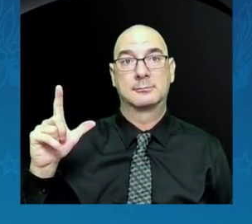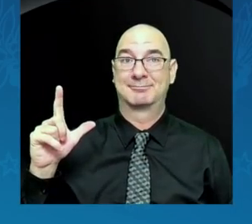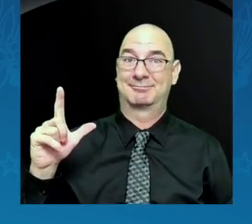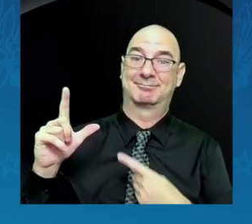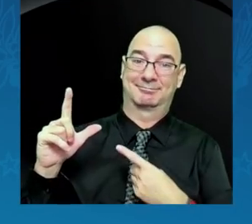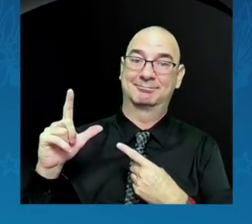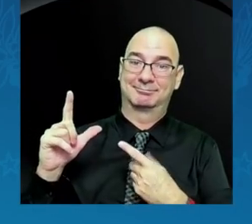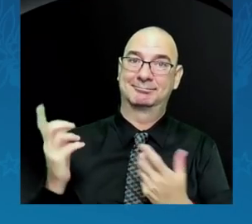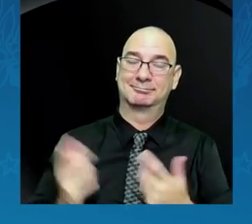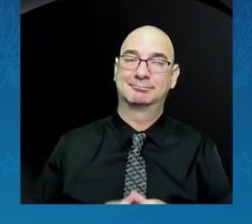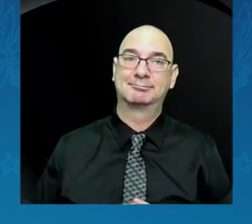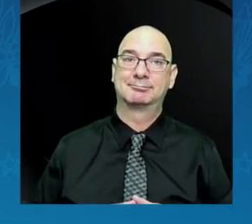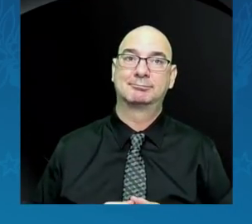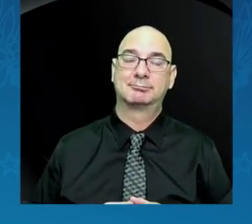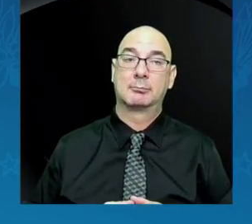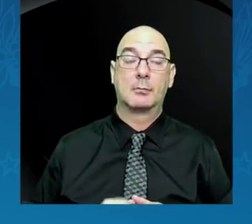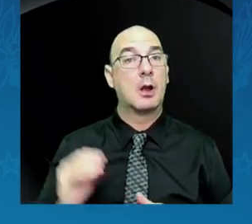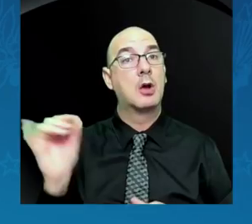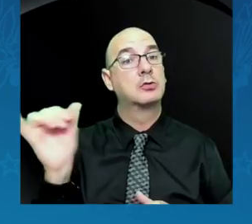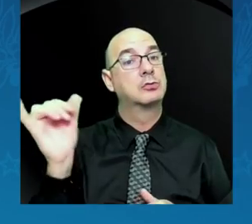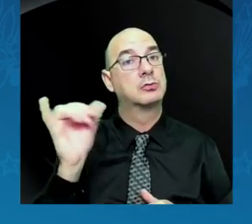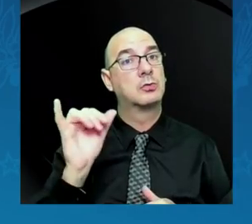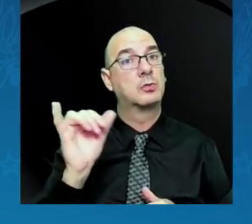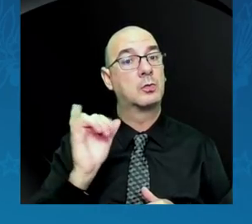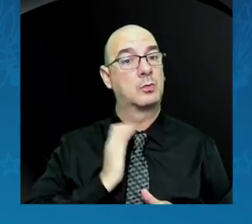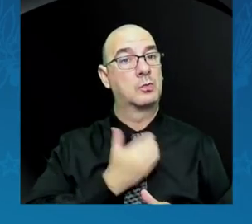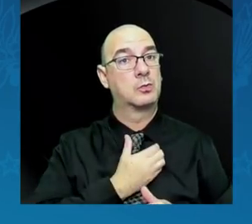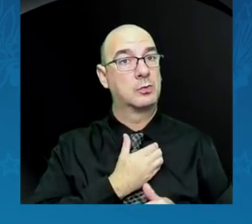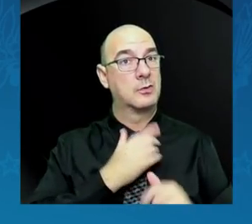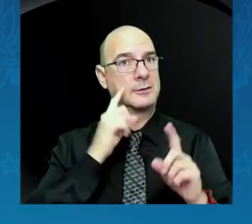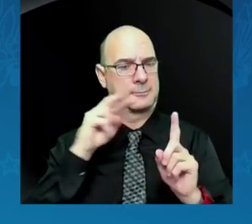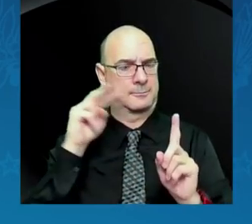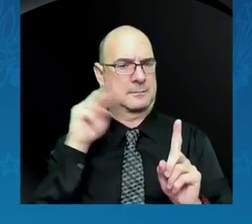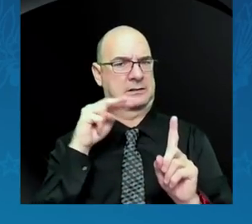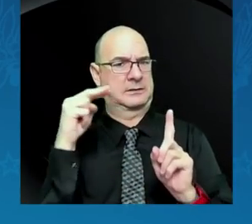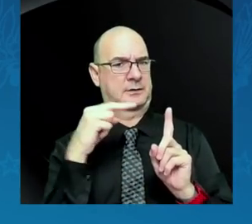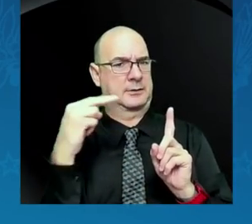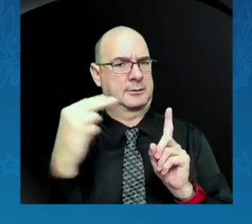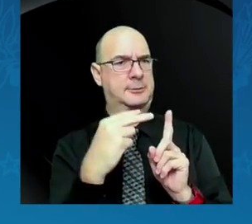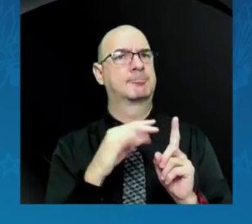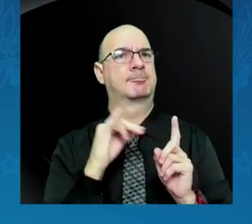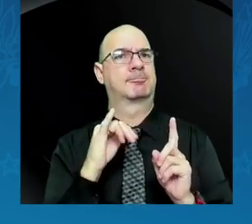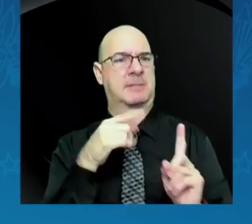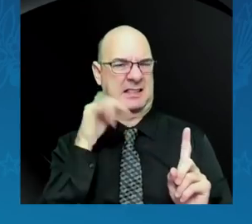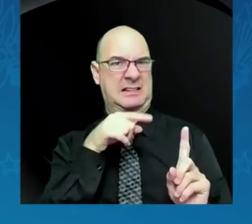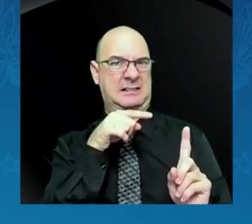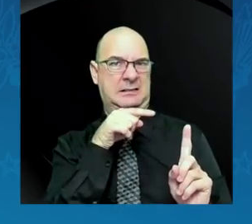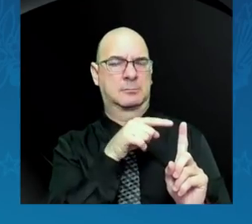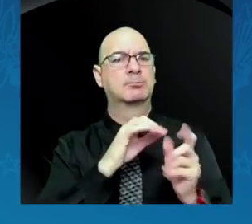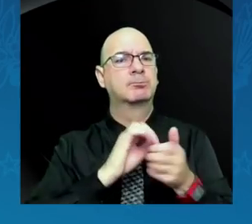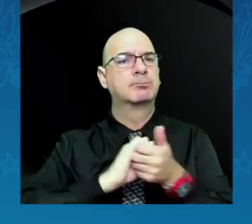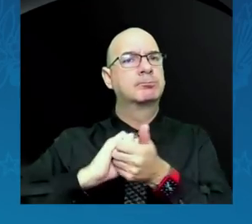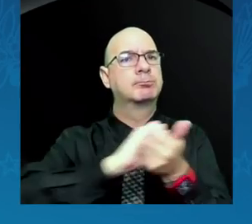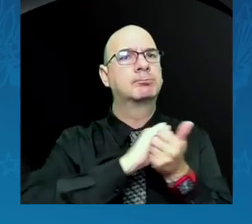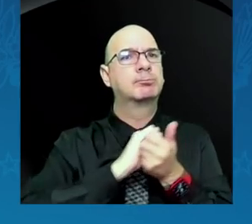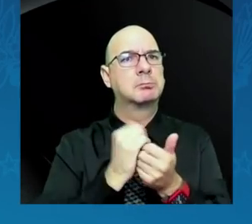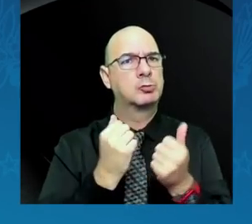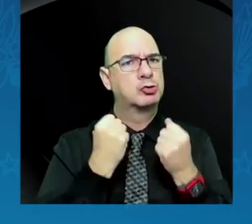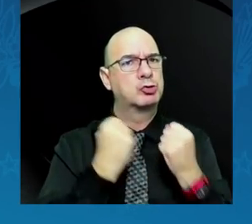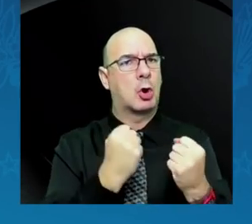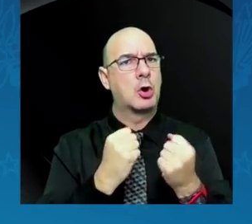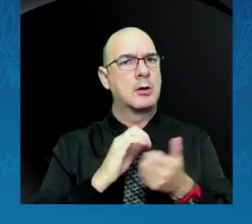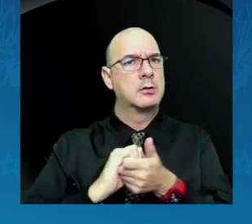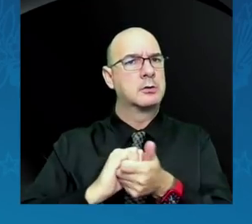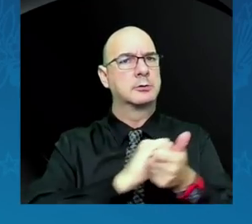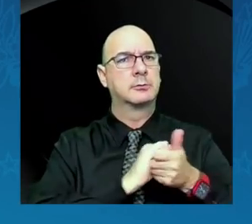also a perspective on alliances and the strength of alliances and the importance of